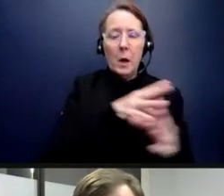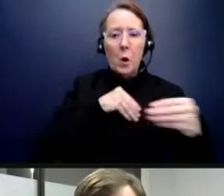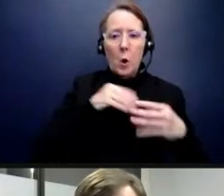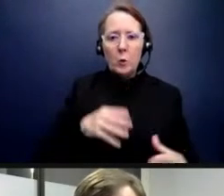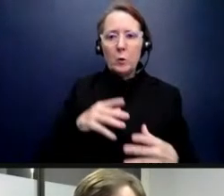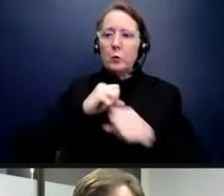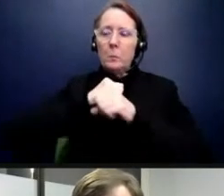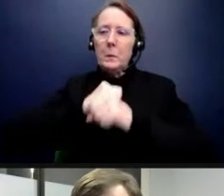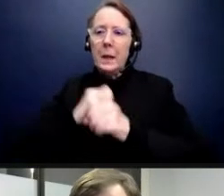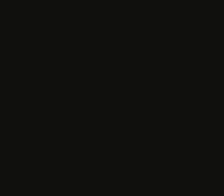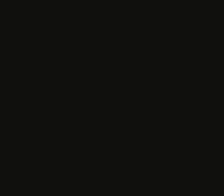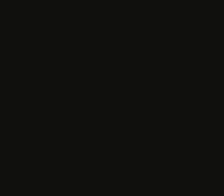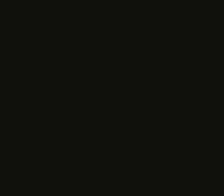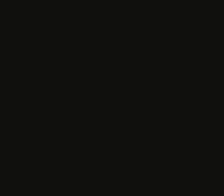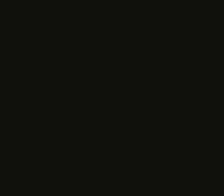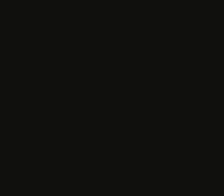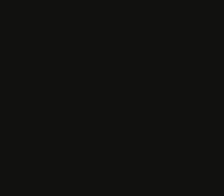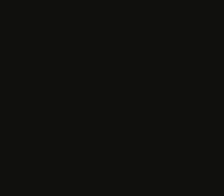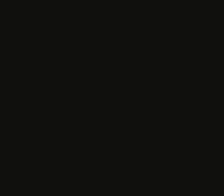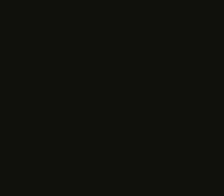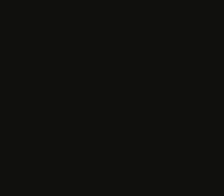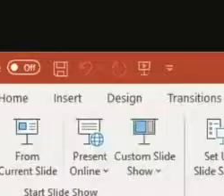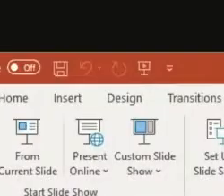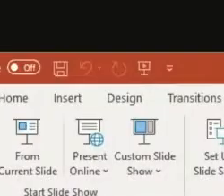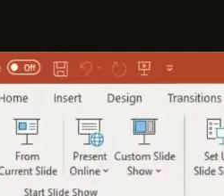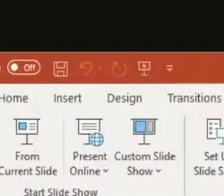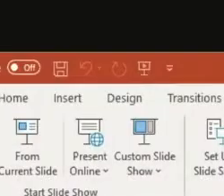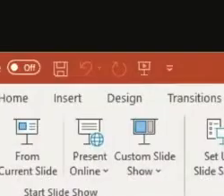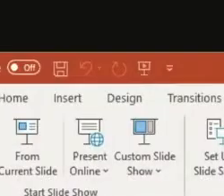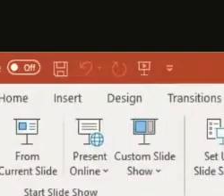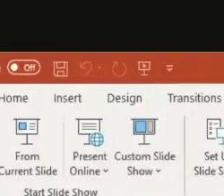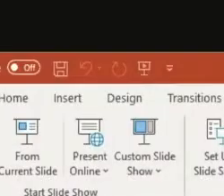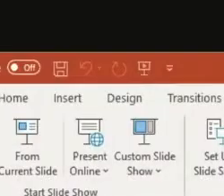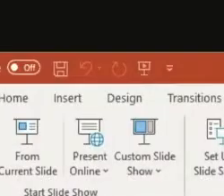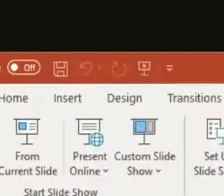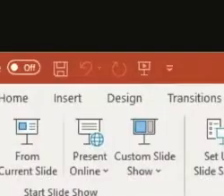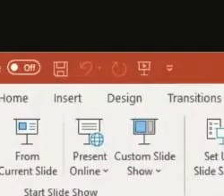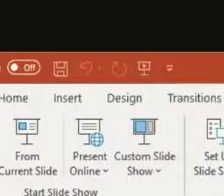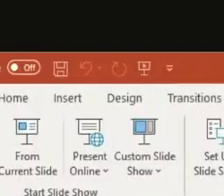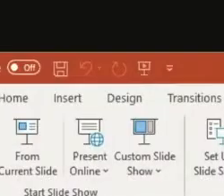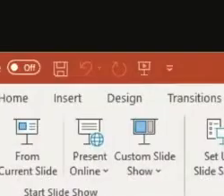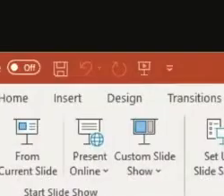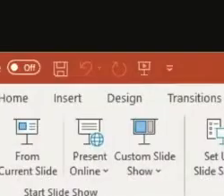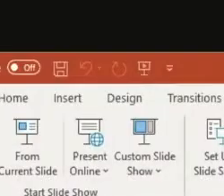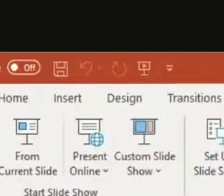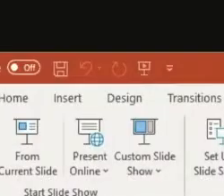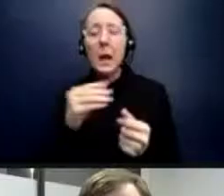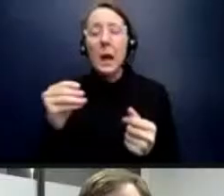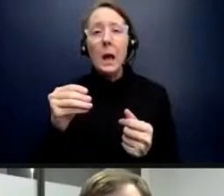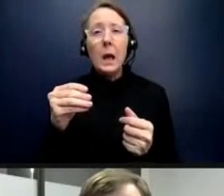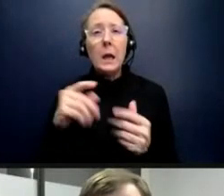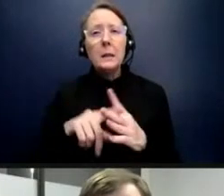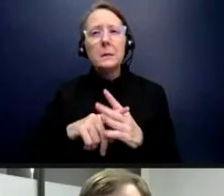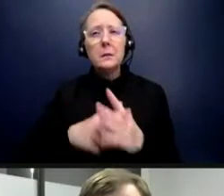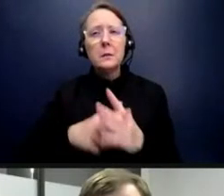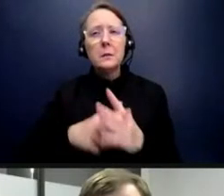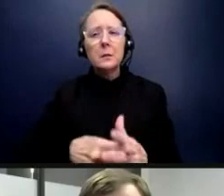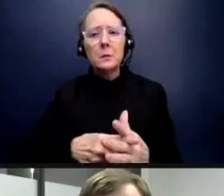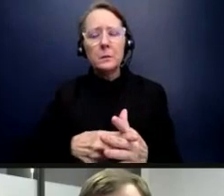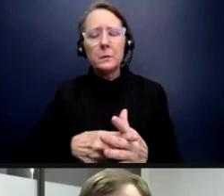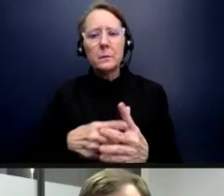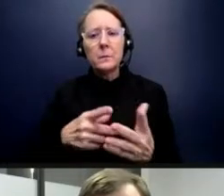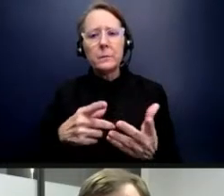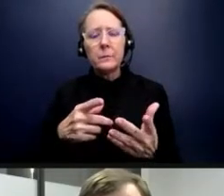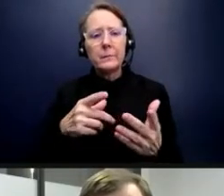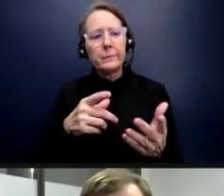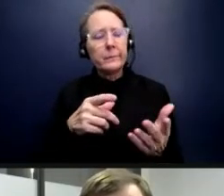the city relating to environmental contamination on the property. And in getting that prospective purchaser agreement